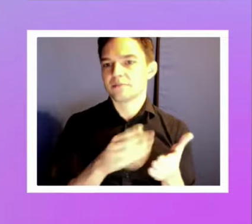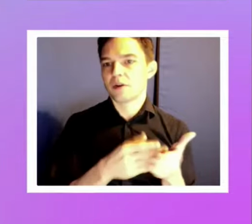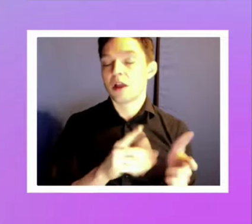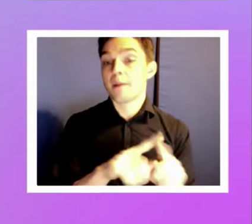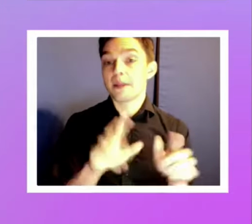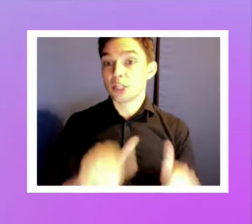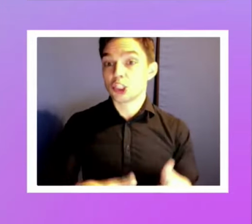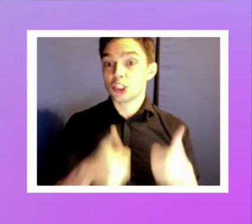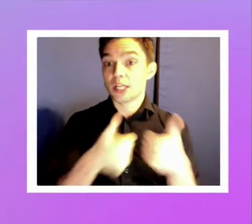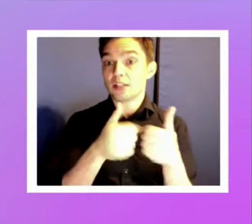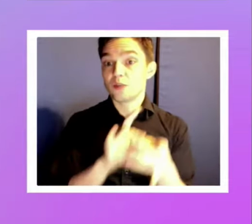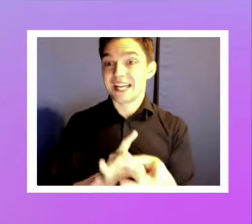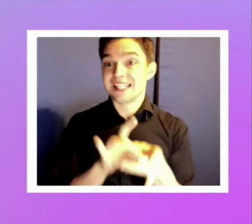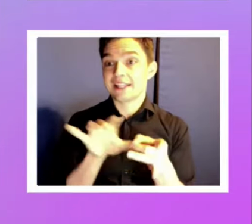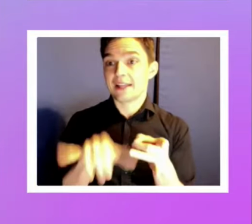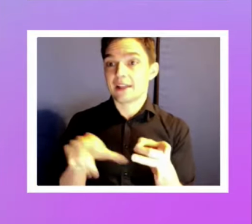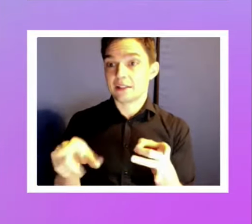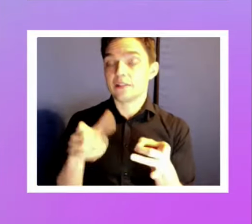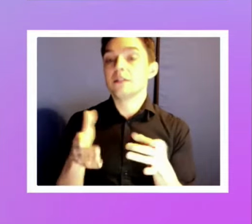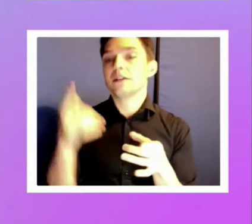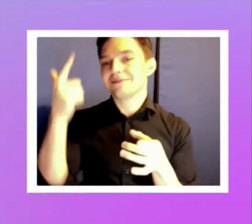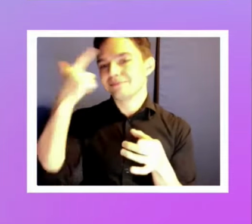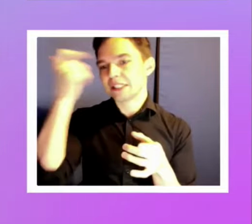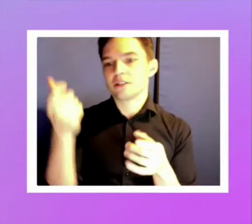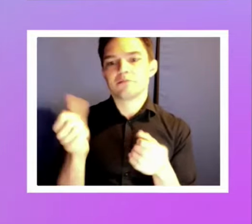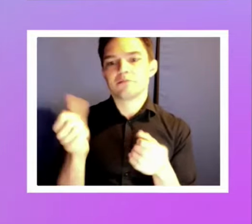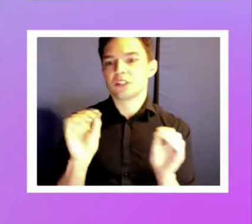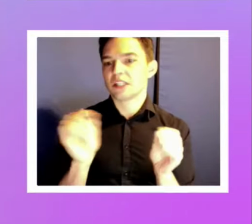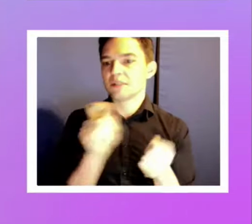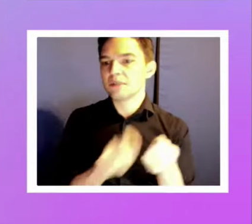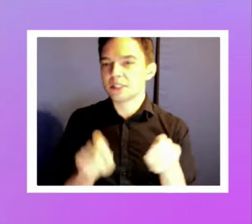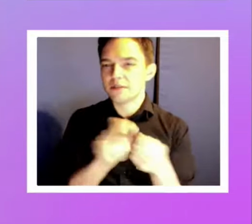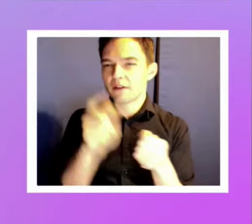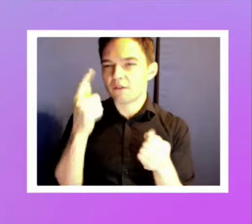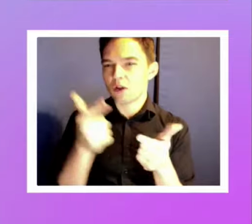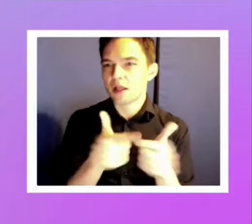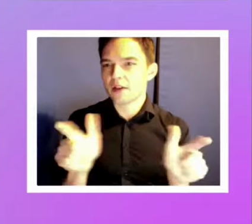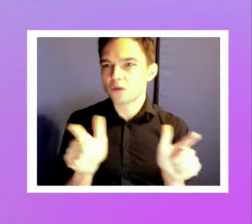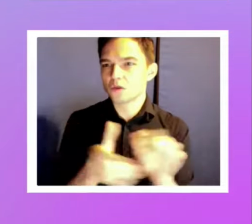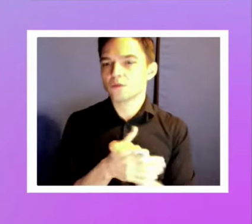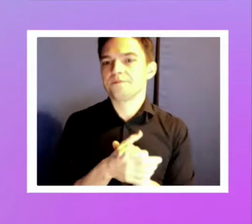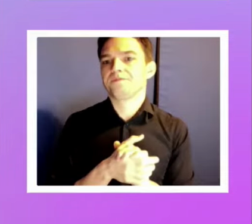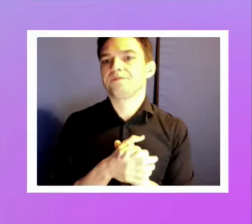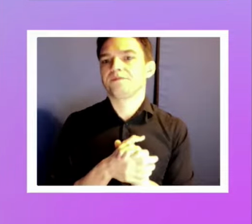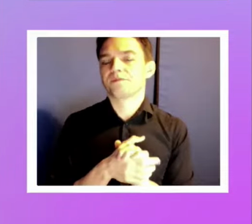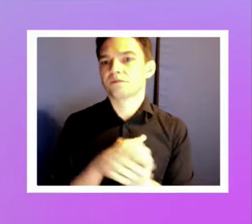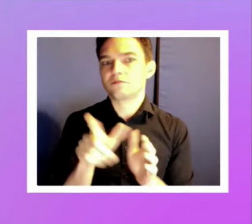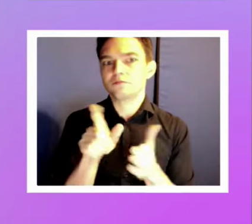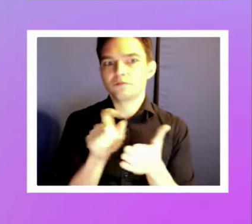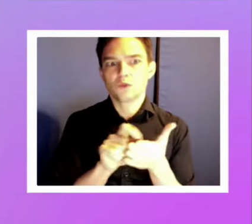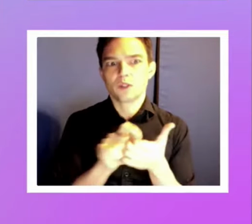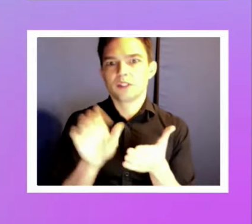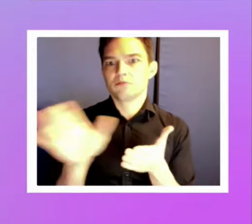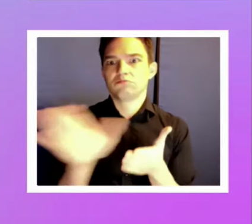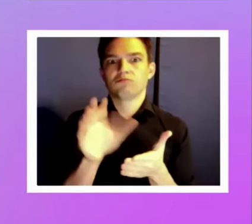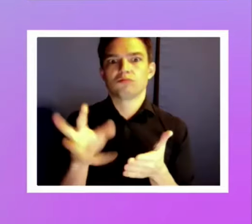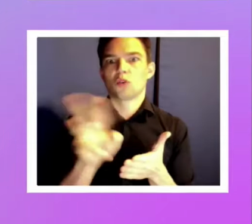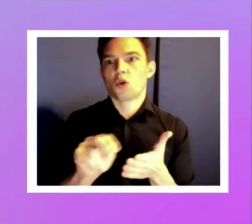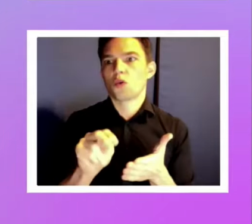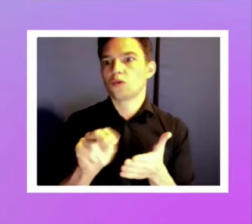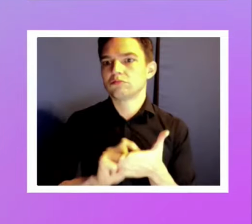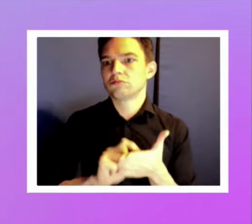challenge with that is because there's nothing specific for the languages you're writing your website in. There's